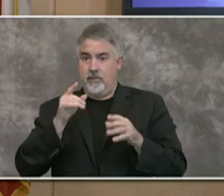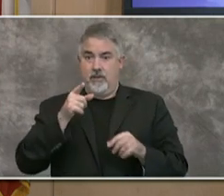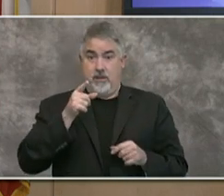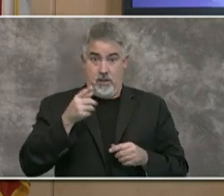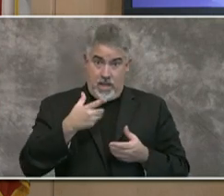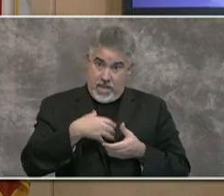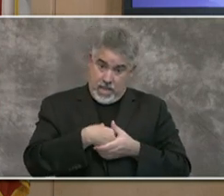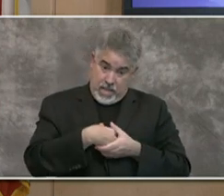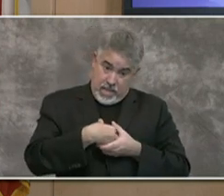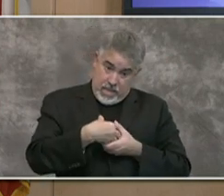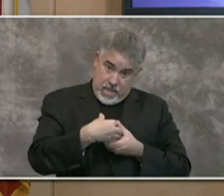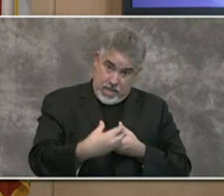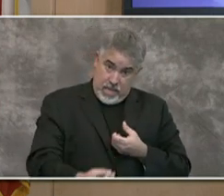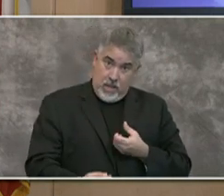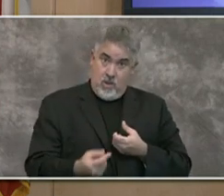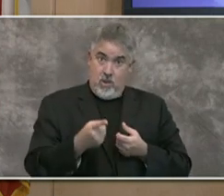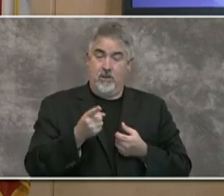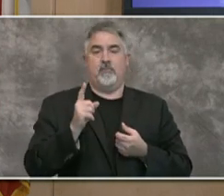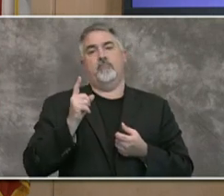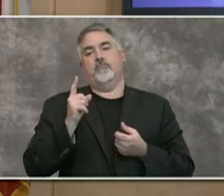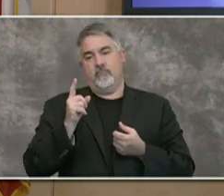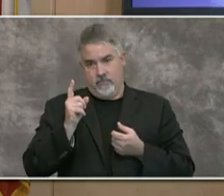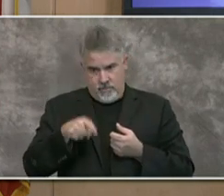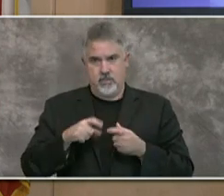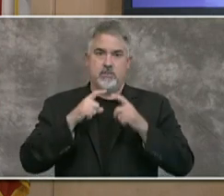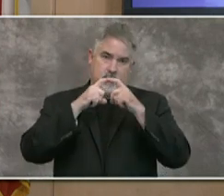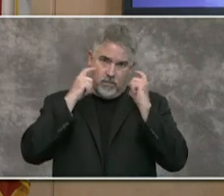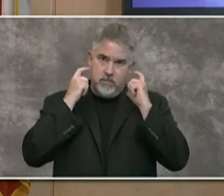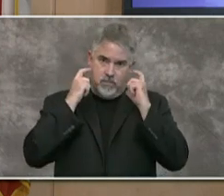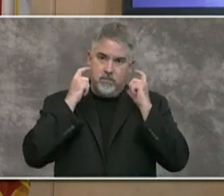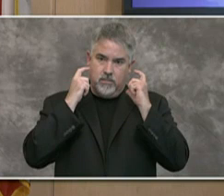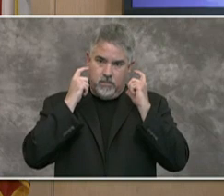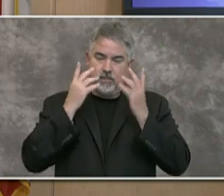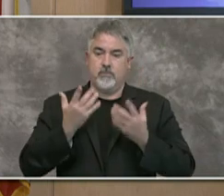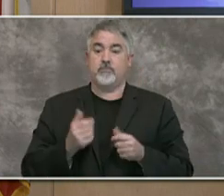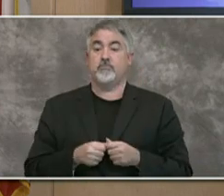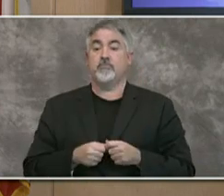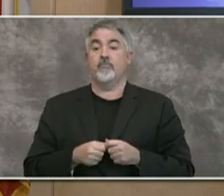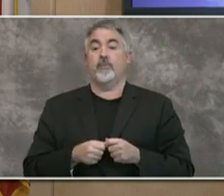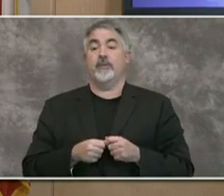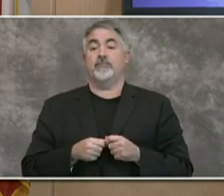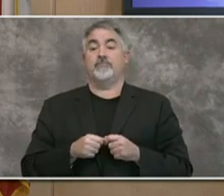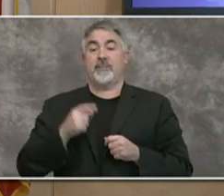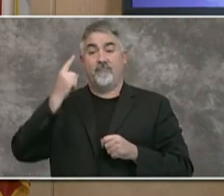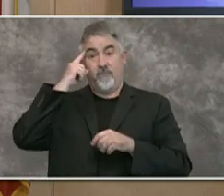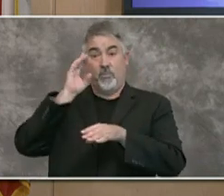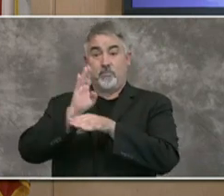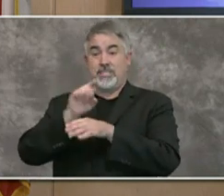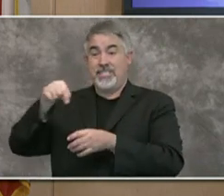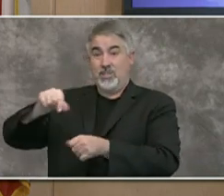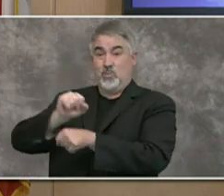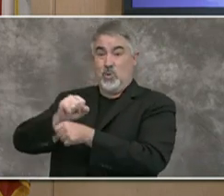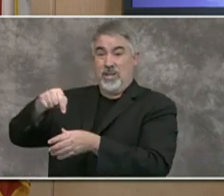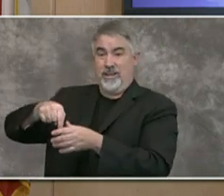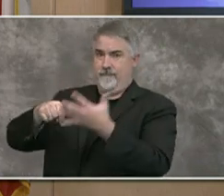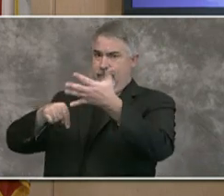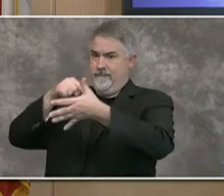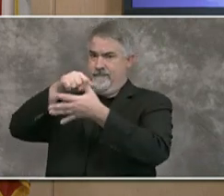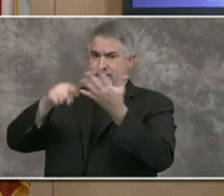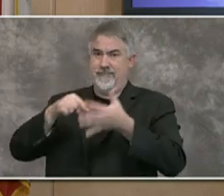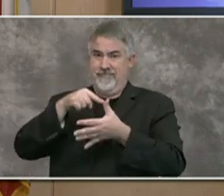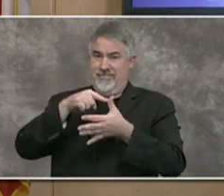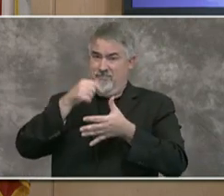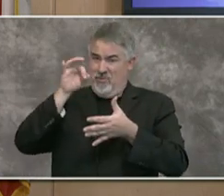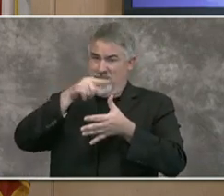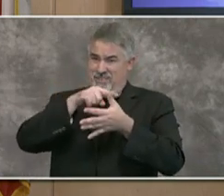recommendation that they use a face covering. As it relates to essential businesses, we've only outlined 5 categories of essential businesses where it